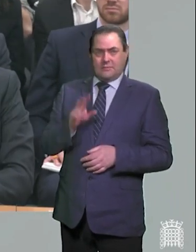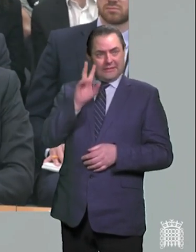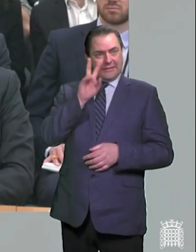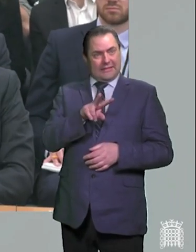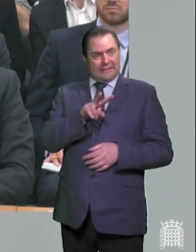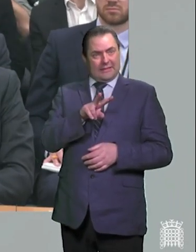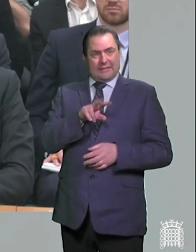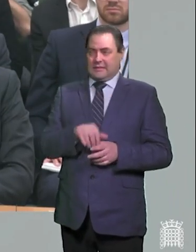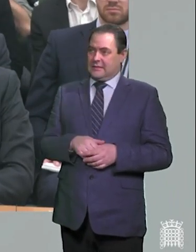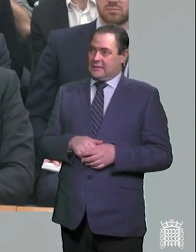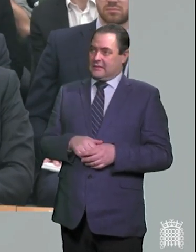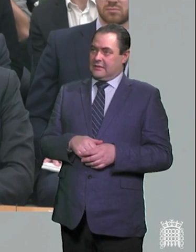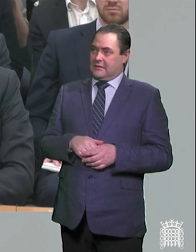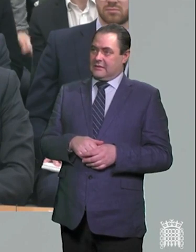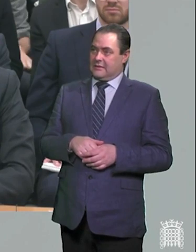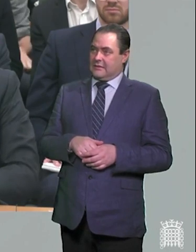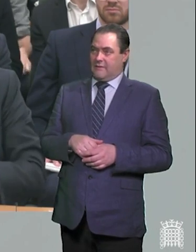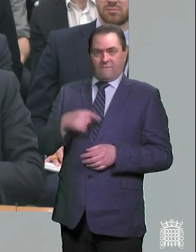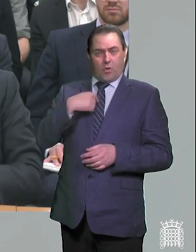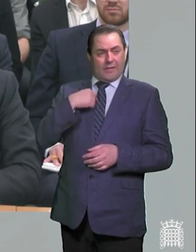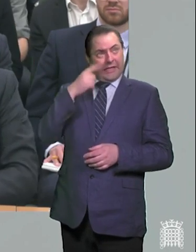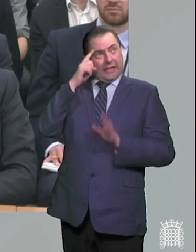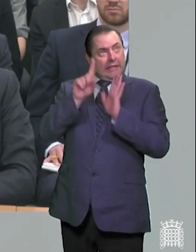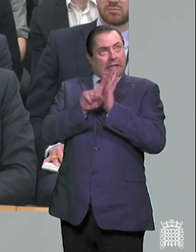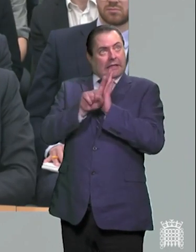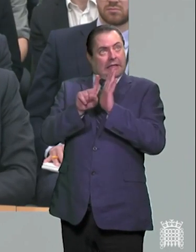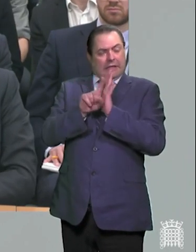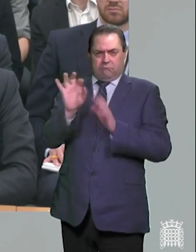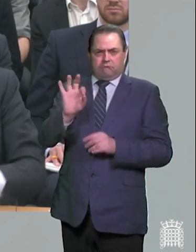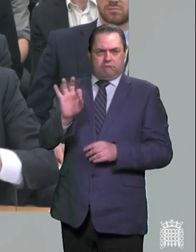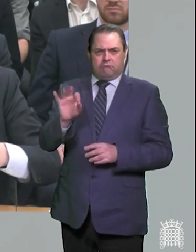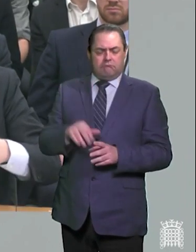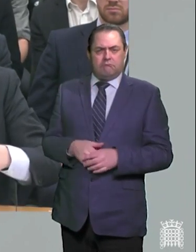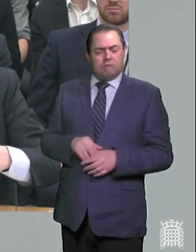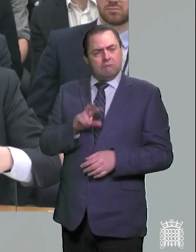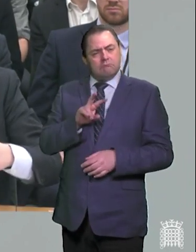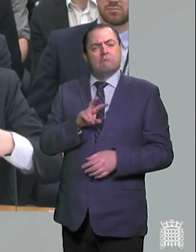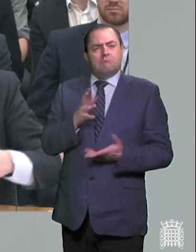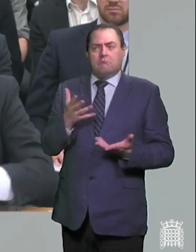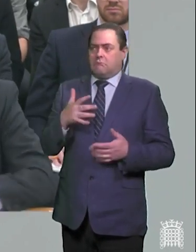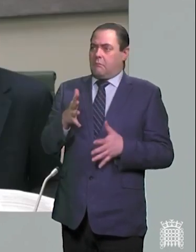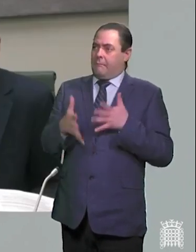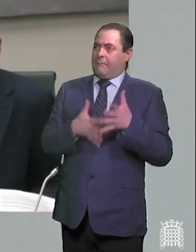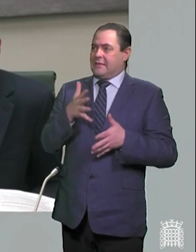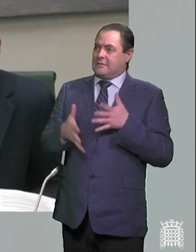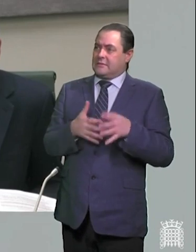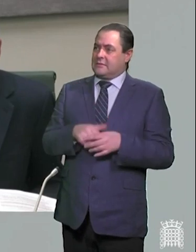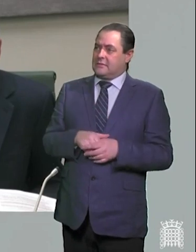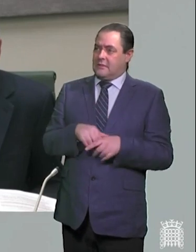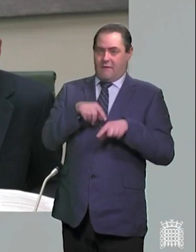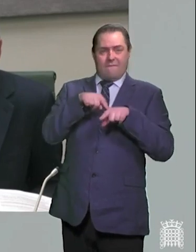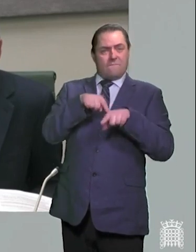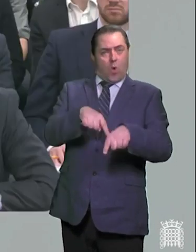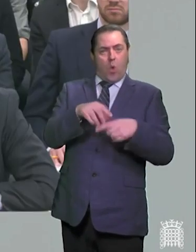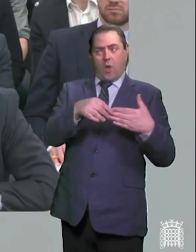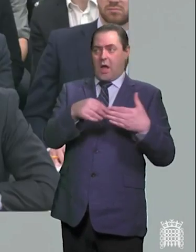that, it did not mean to me that we had breached the guidance. It meant that we were following